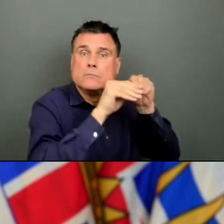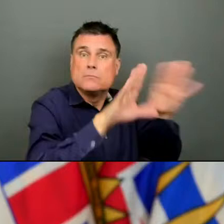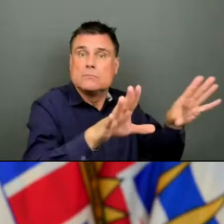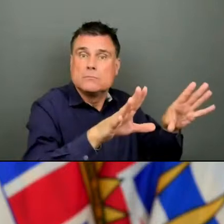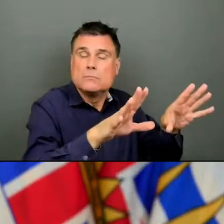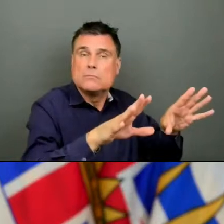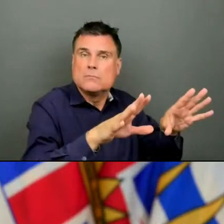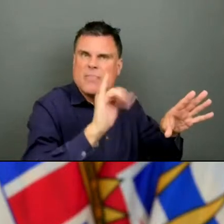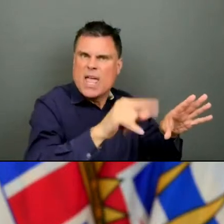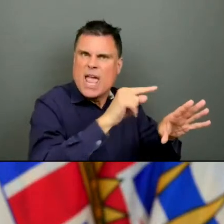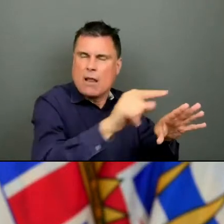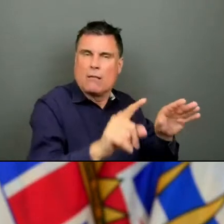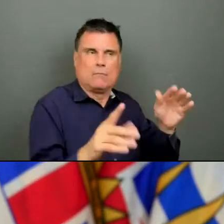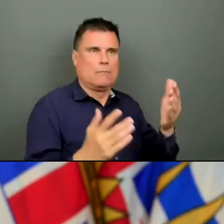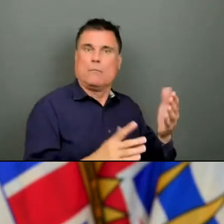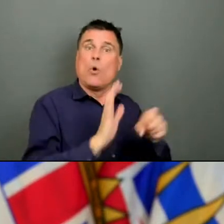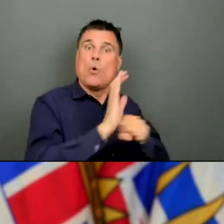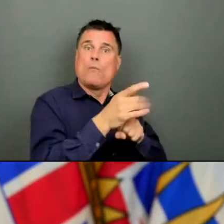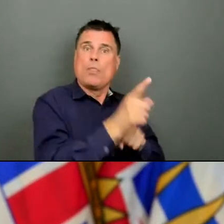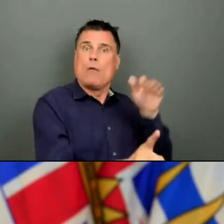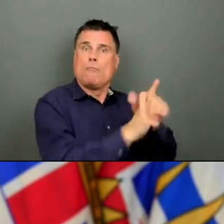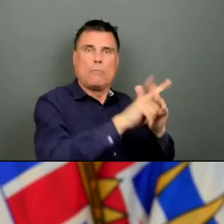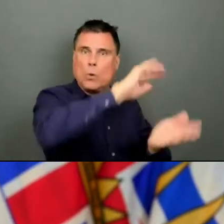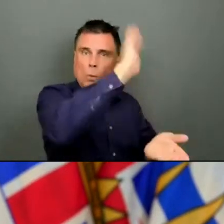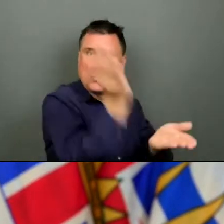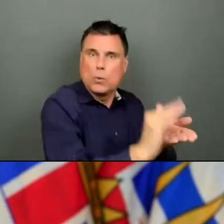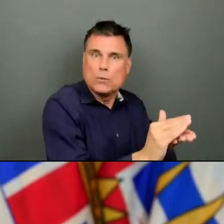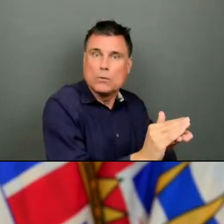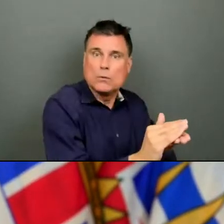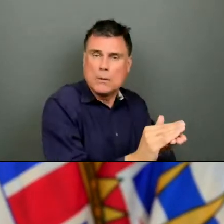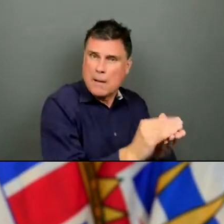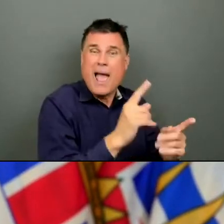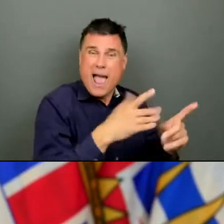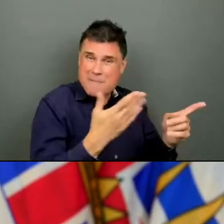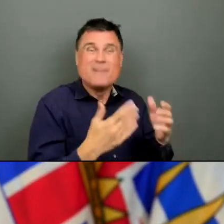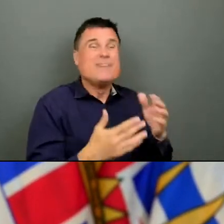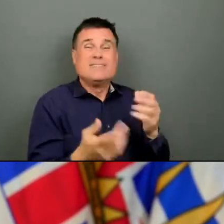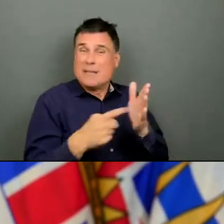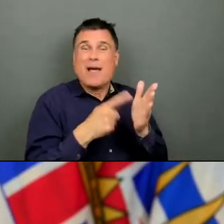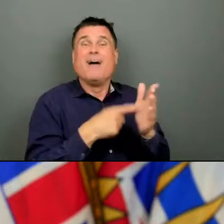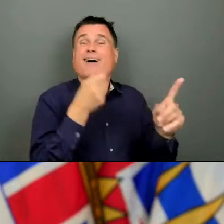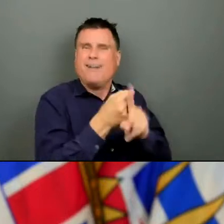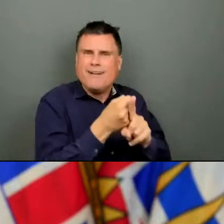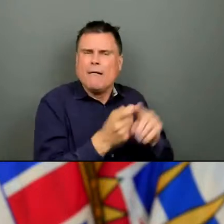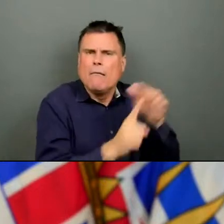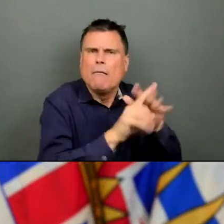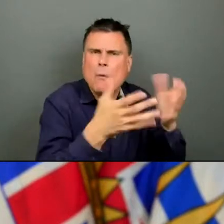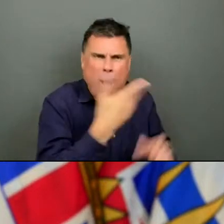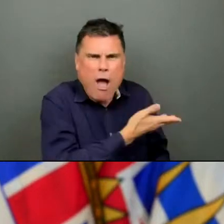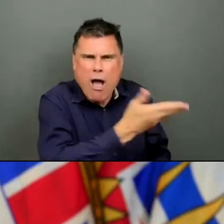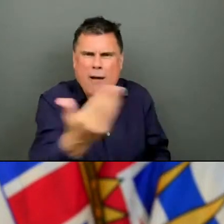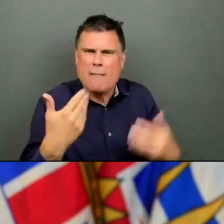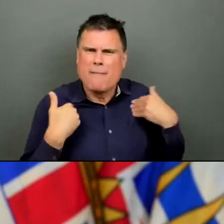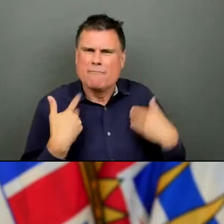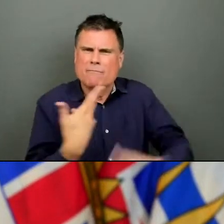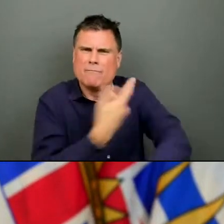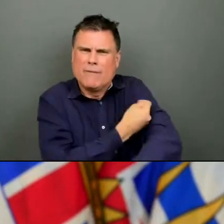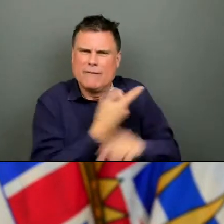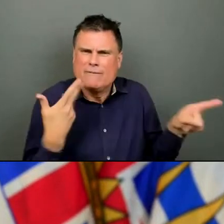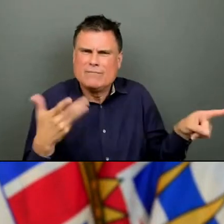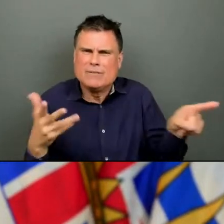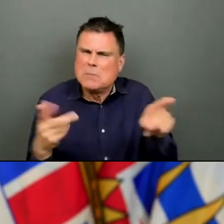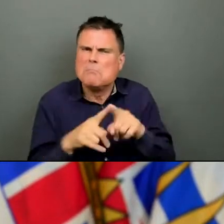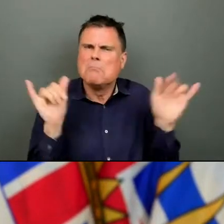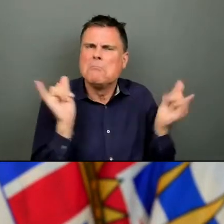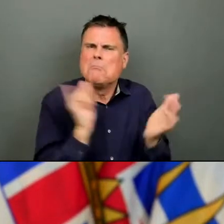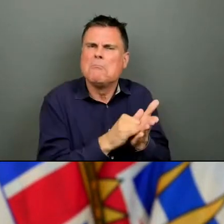spread quite rapidly, despite most residents being immunized and most staff. So yes, we are revising that. We're